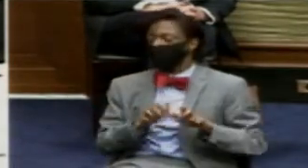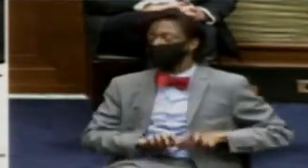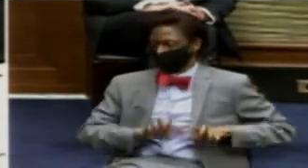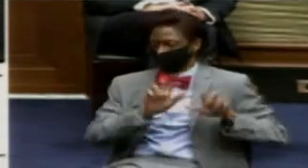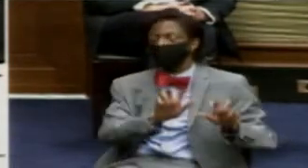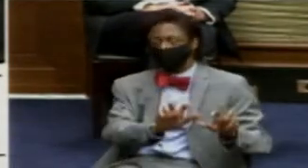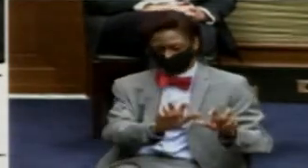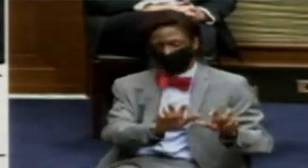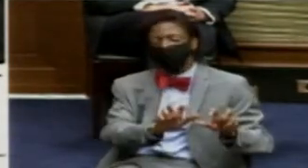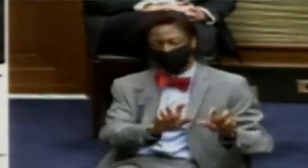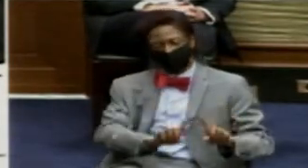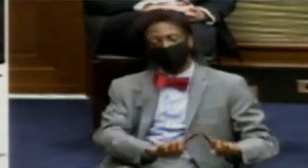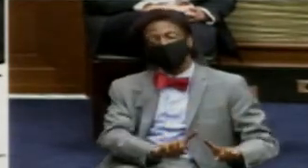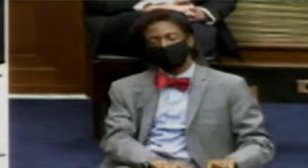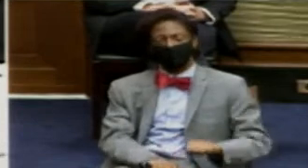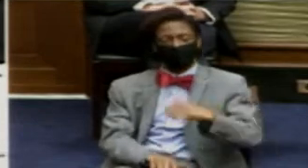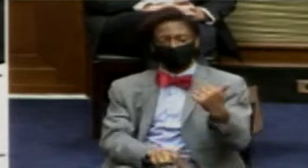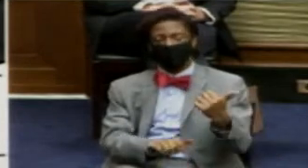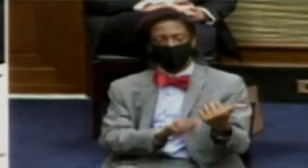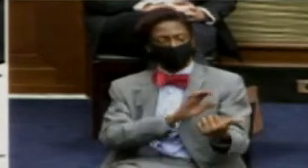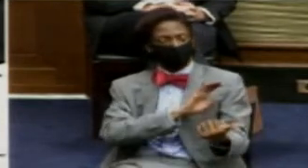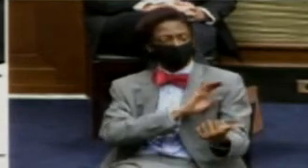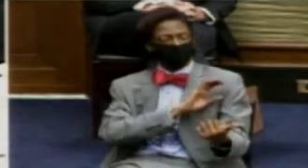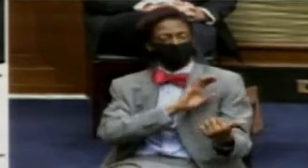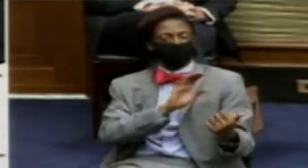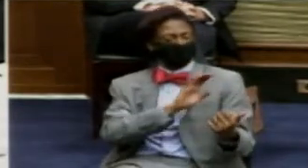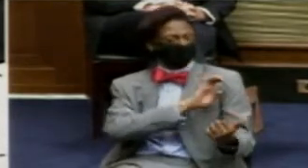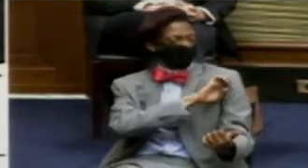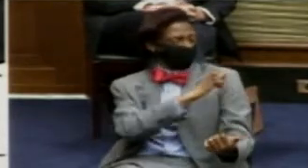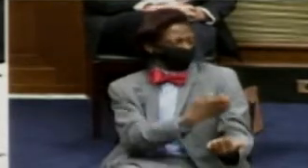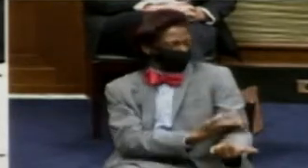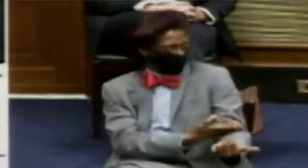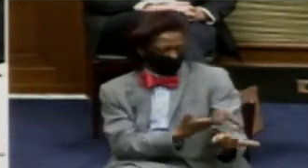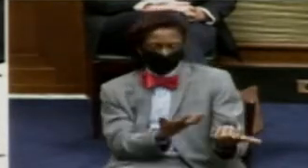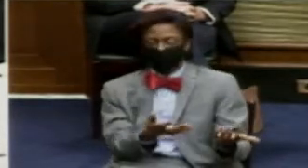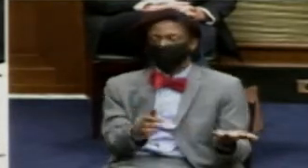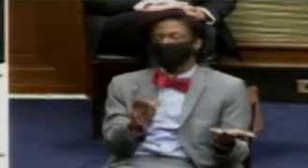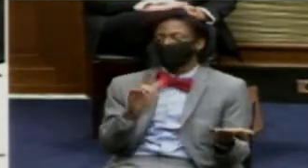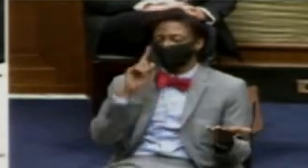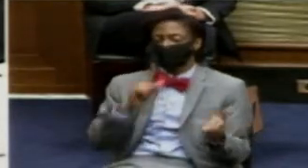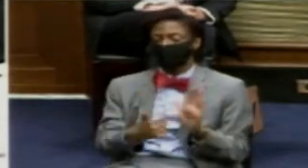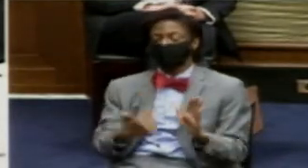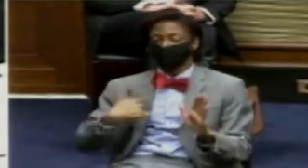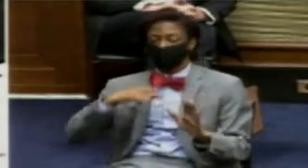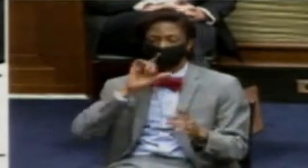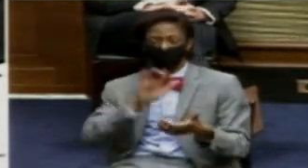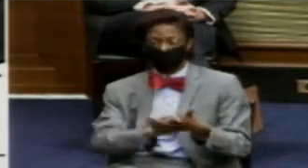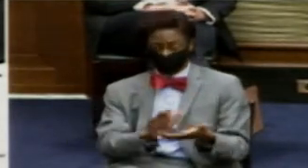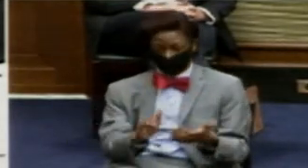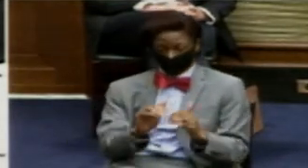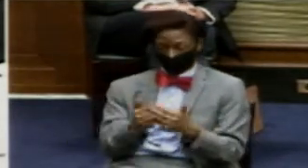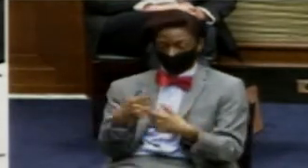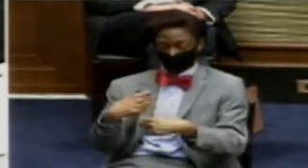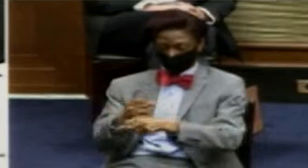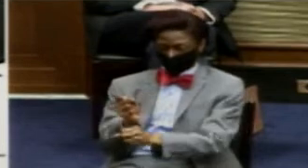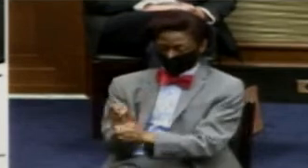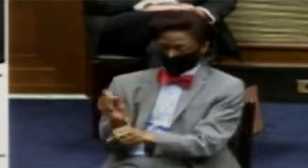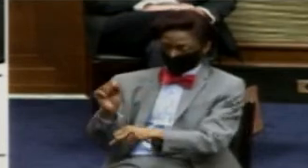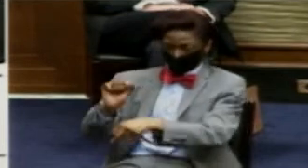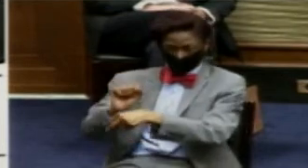in other energy sources. For example, we believe that a way to create jobs and